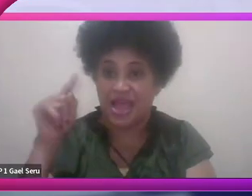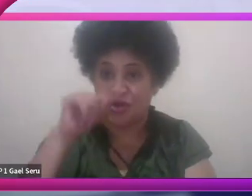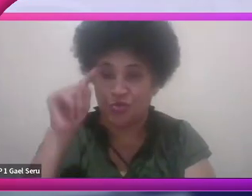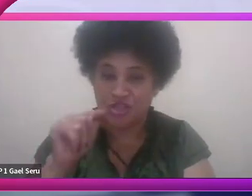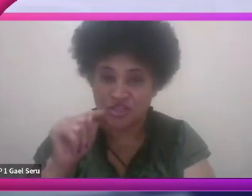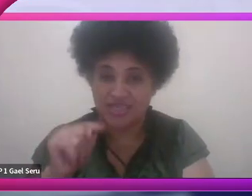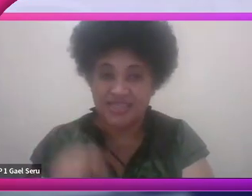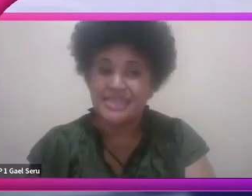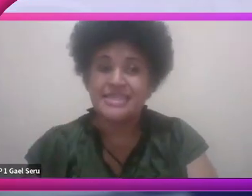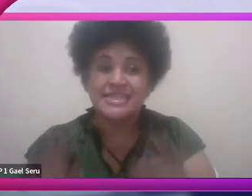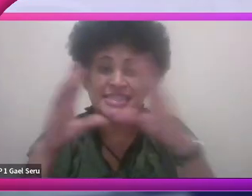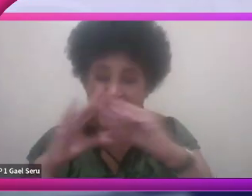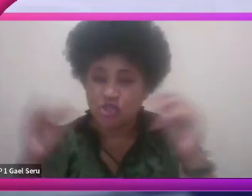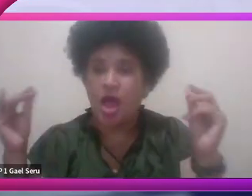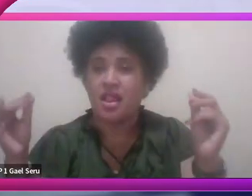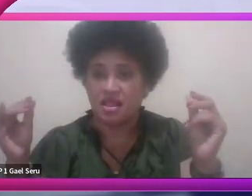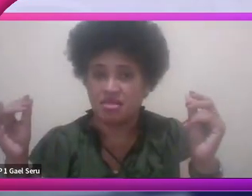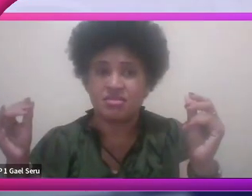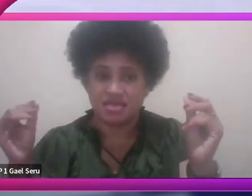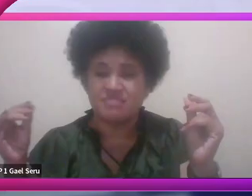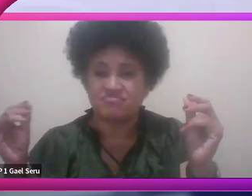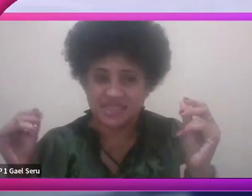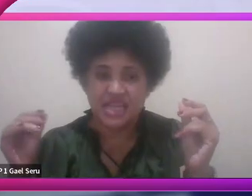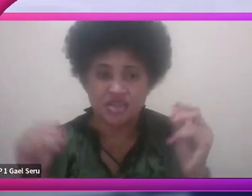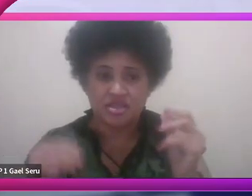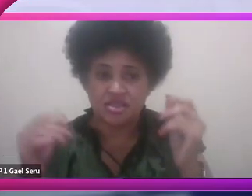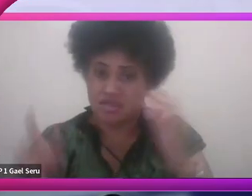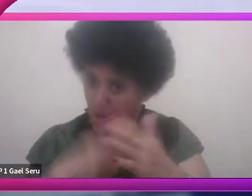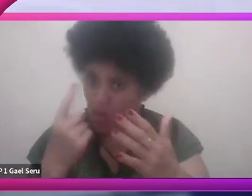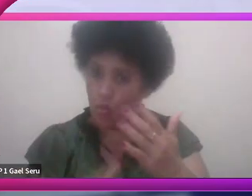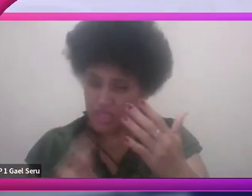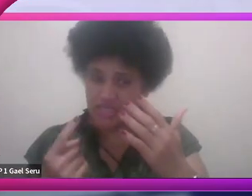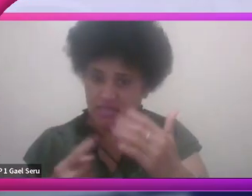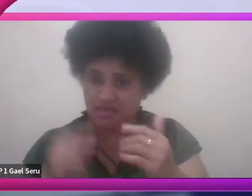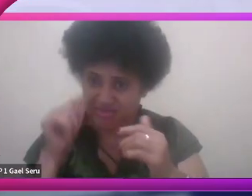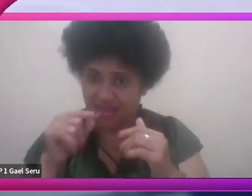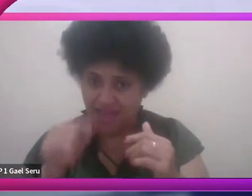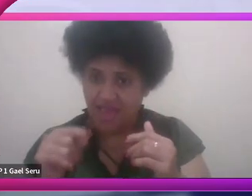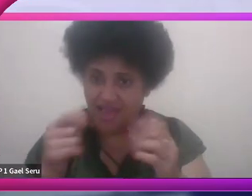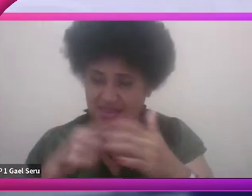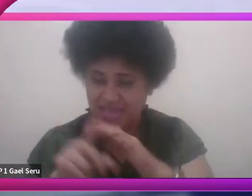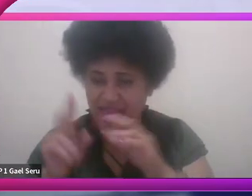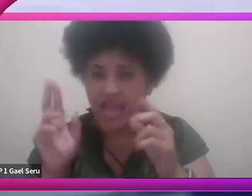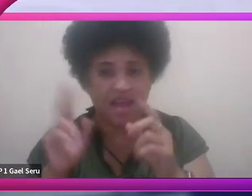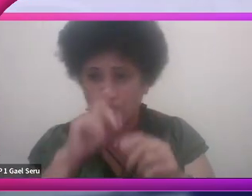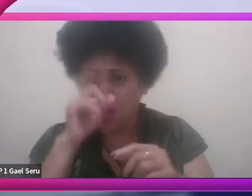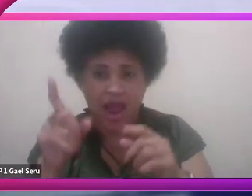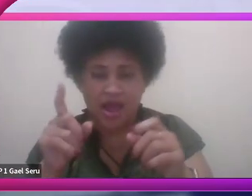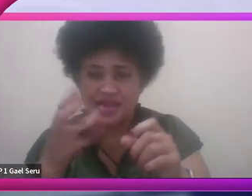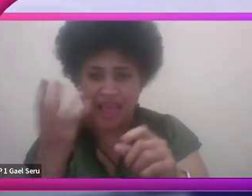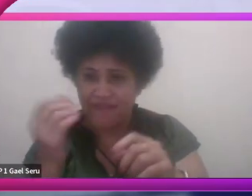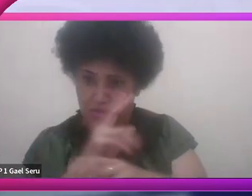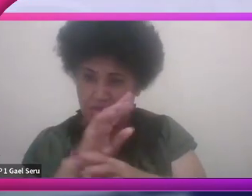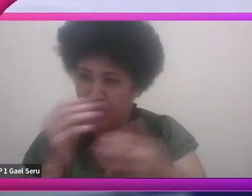sexual intercourse is the only factors involved with fertilities. A lot of time when the couple or a